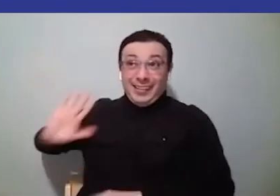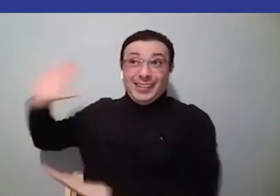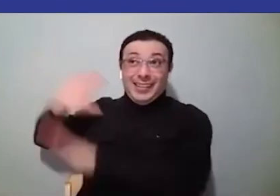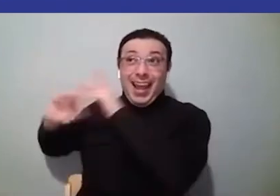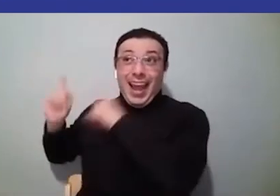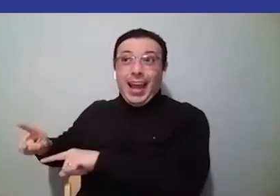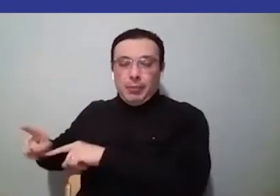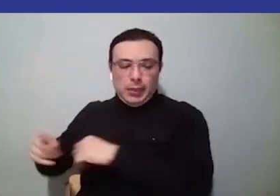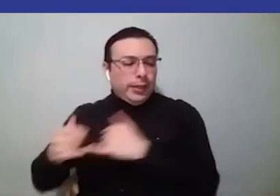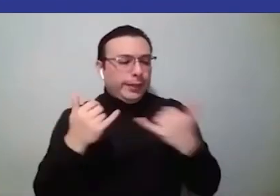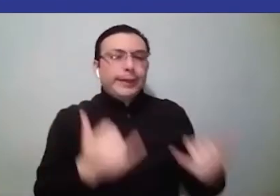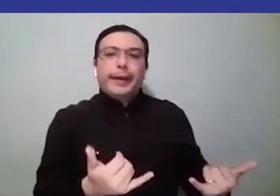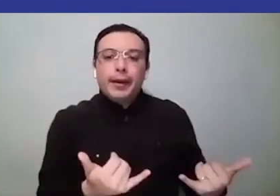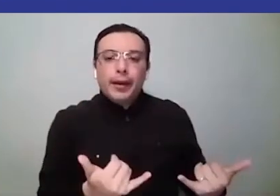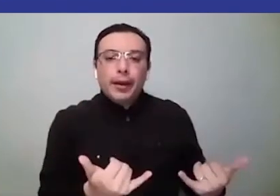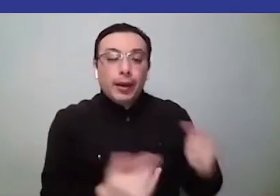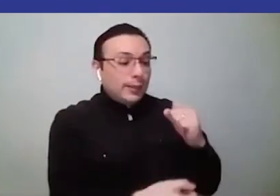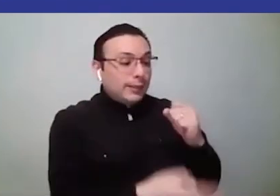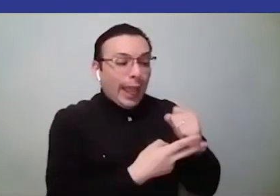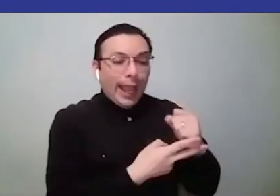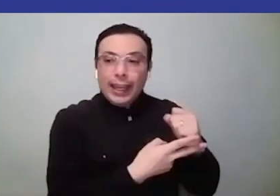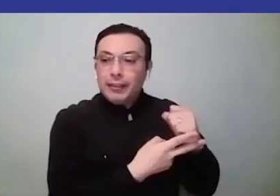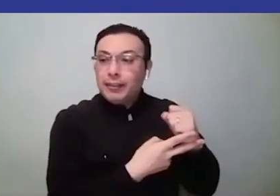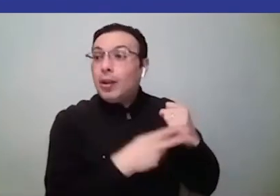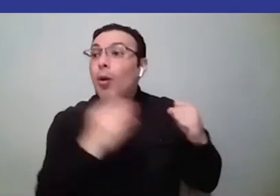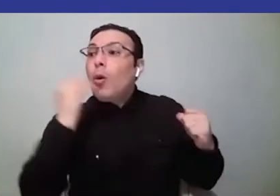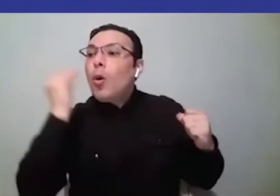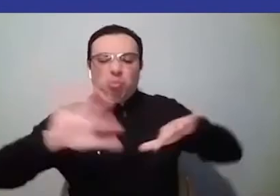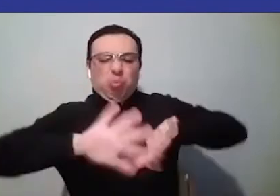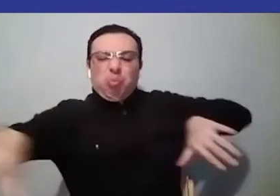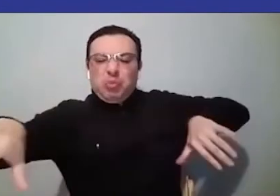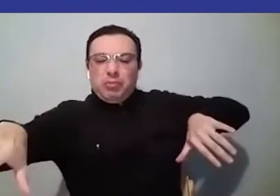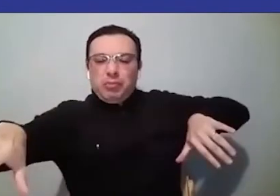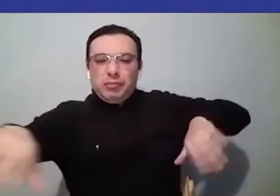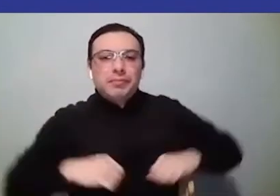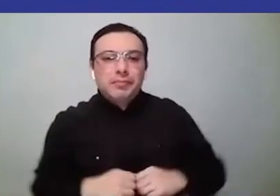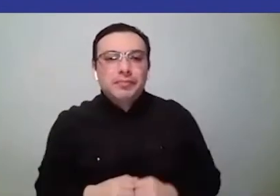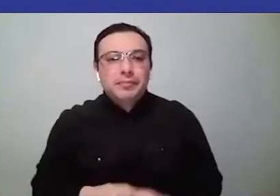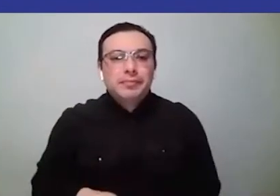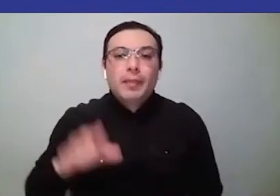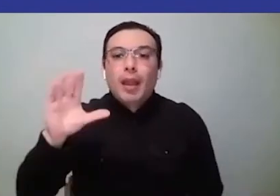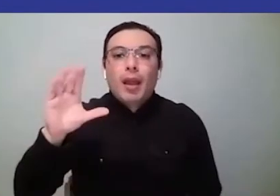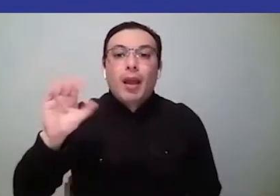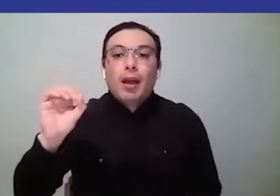I think part of that, the breaking apart, is letting go of the need to know,